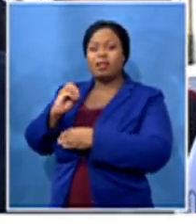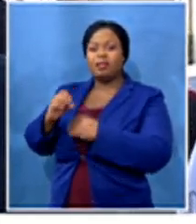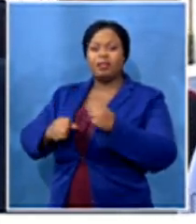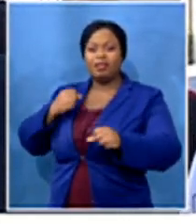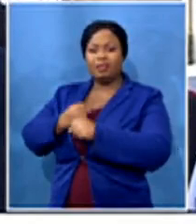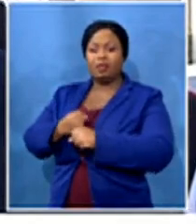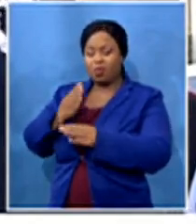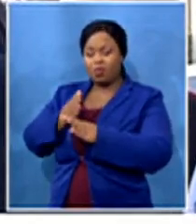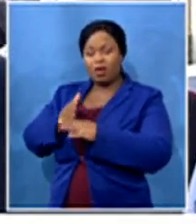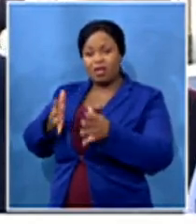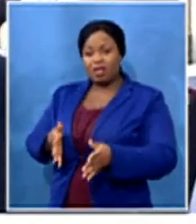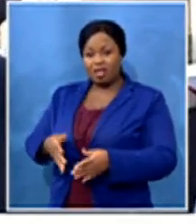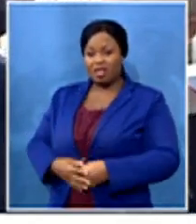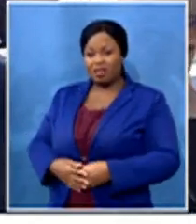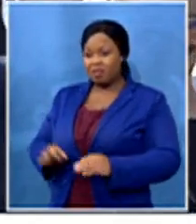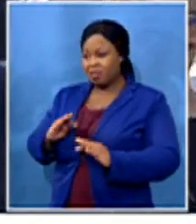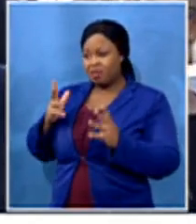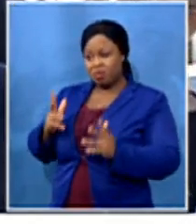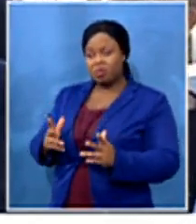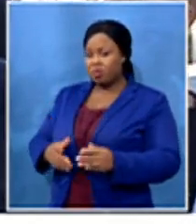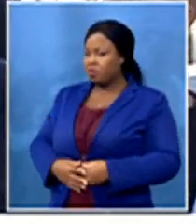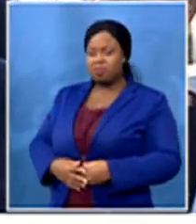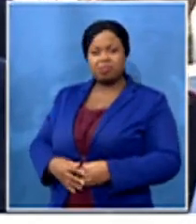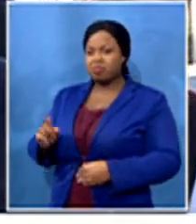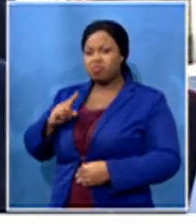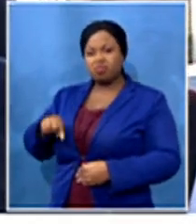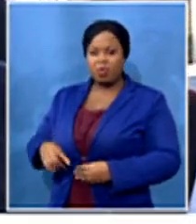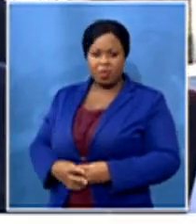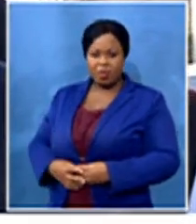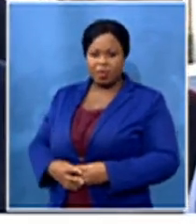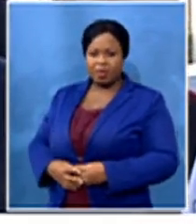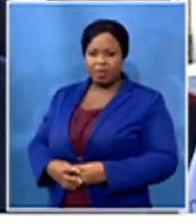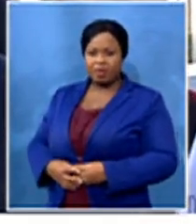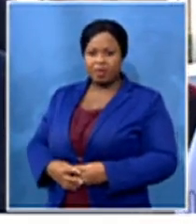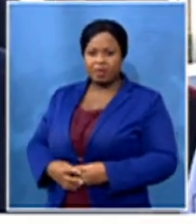Now, to treat them like this, it's definitely not humane.